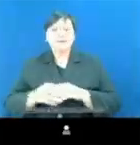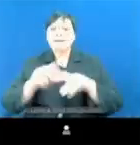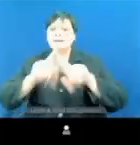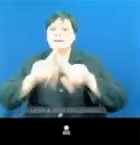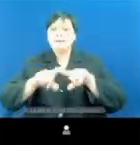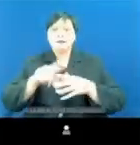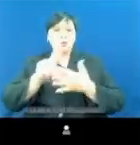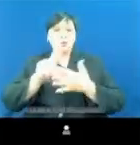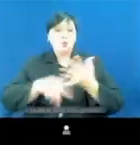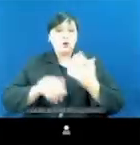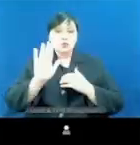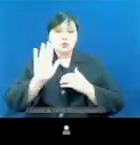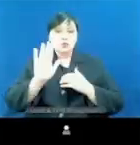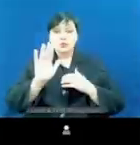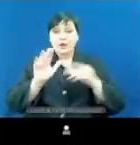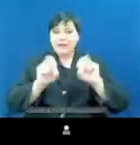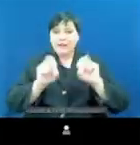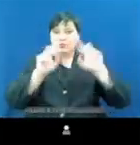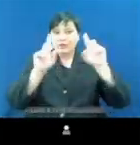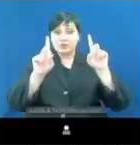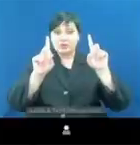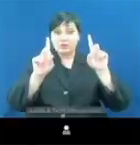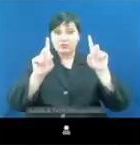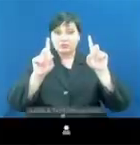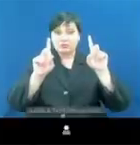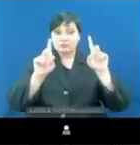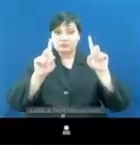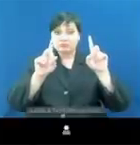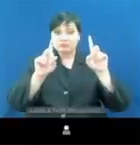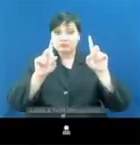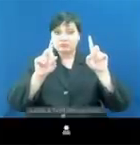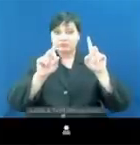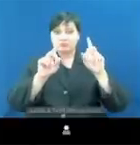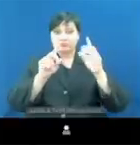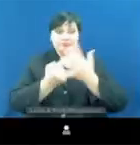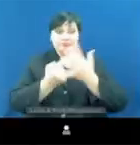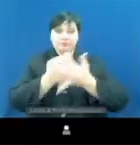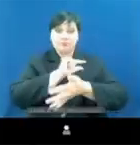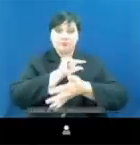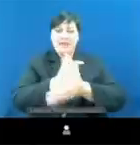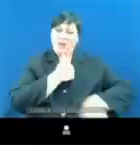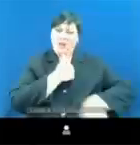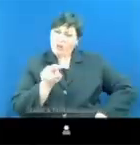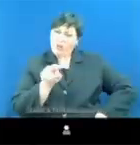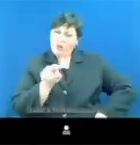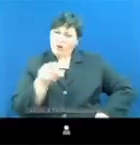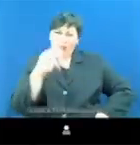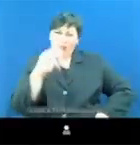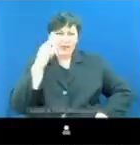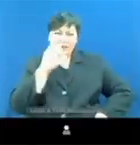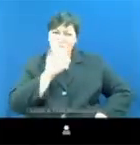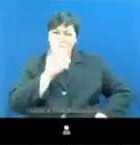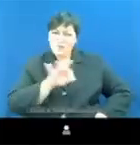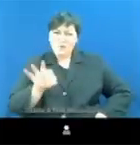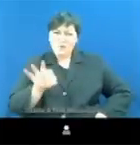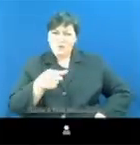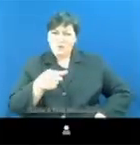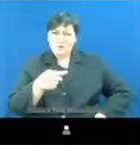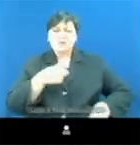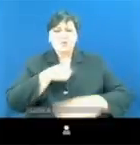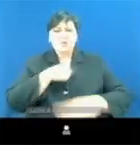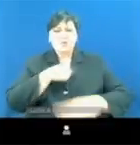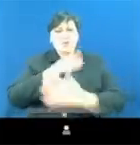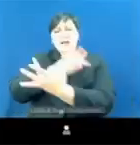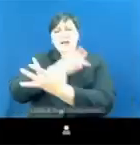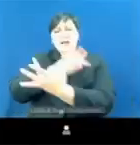educational background is, and I thought this must be out of date. So I contacted the RID, and in fact it is not